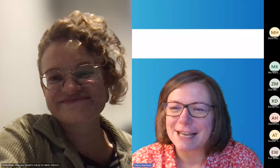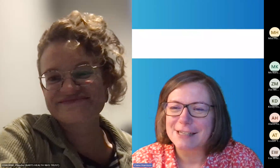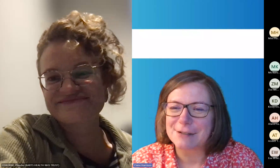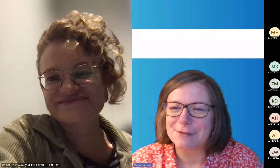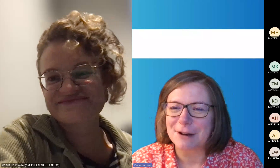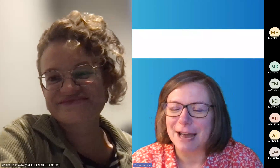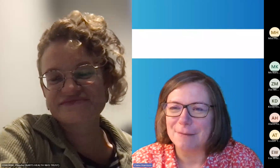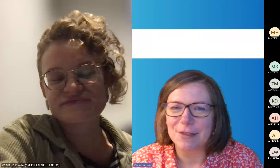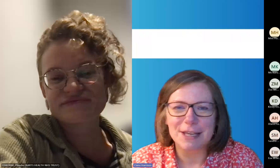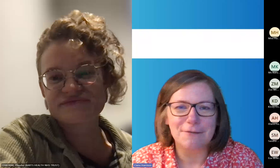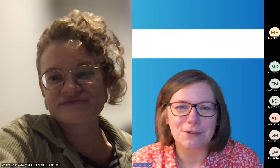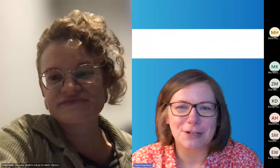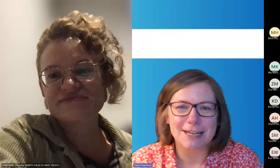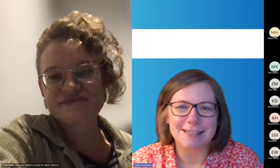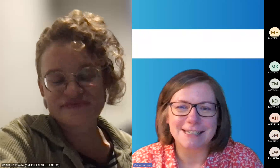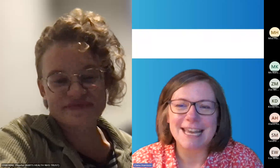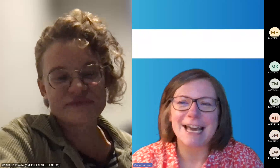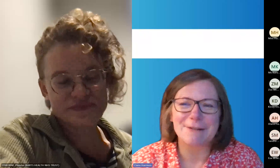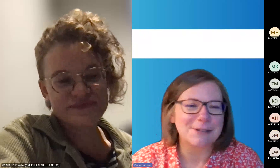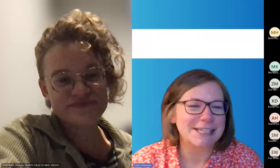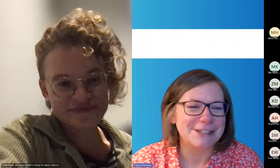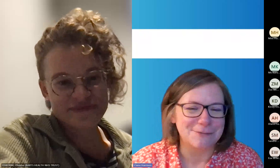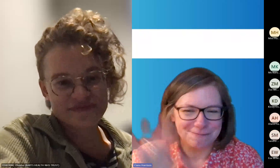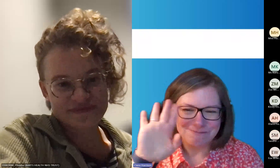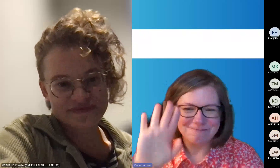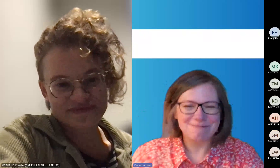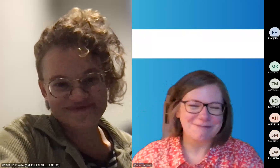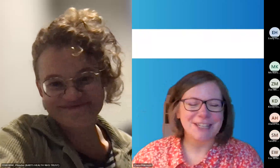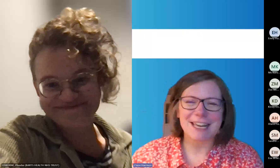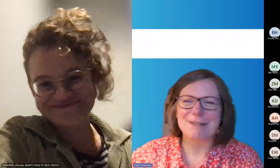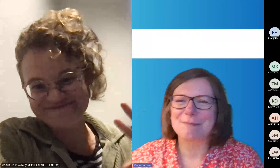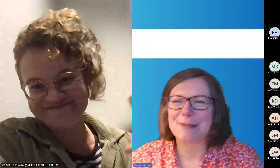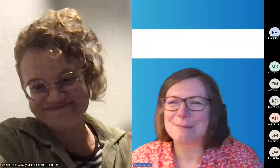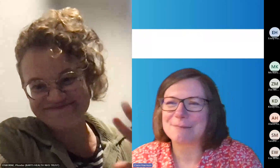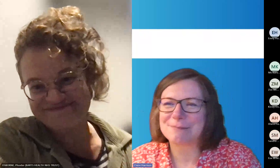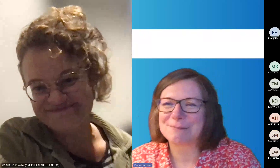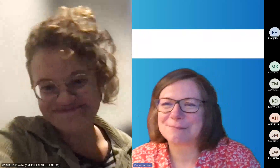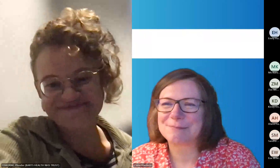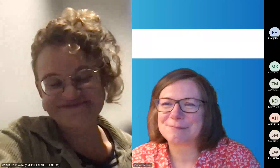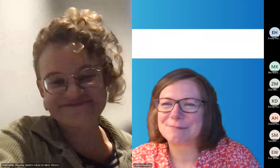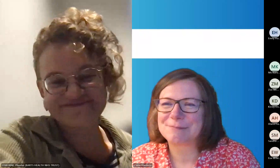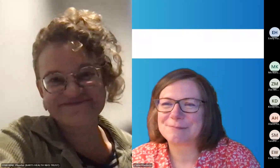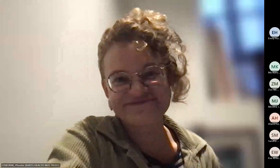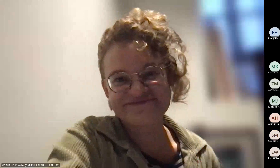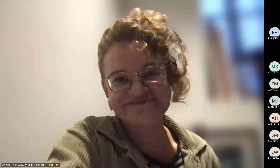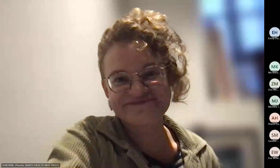resources. So thank you for joining us today, and we'll see you soon. Good night. Bye.